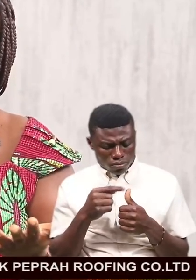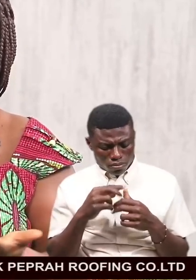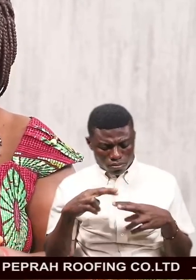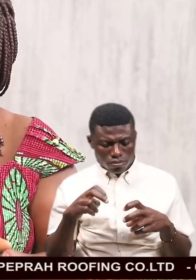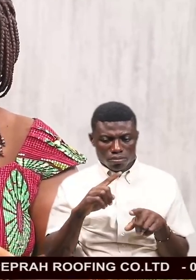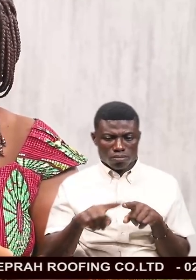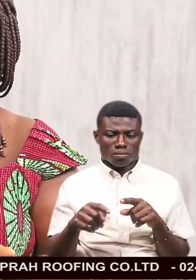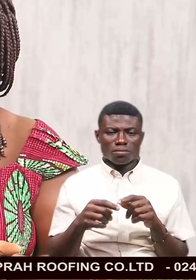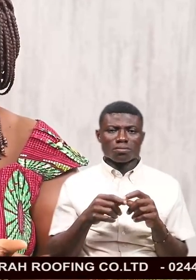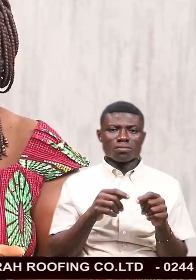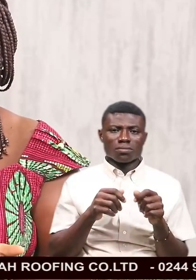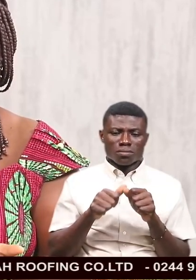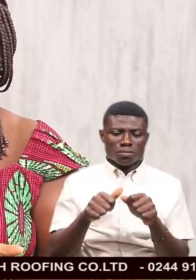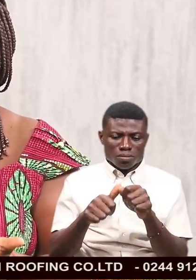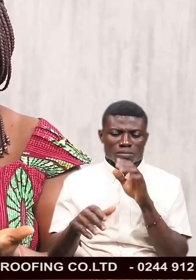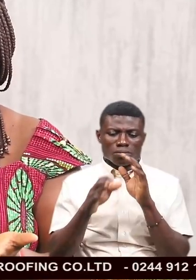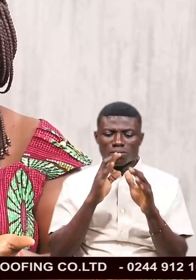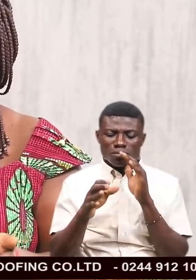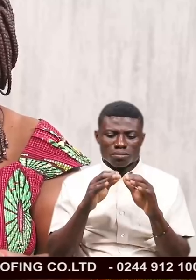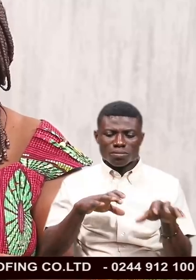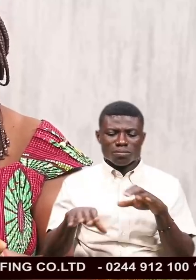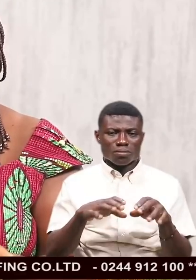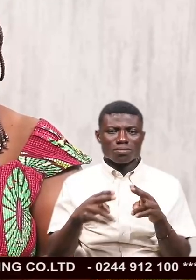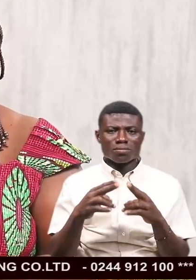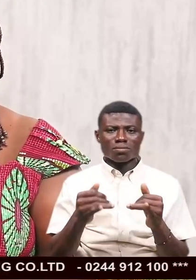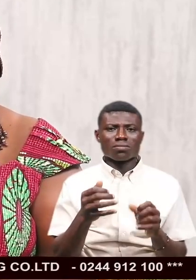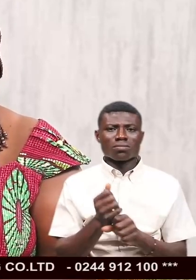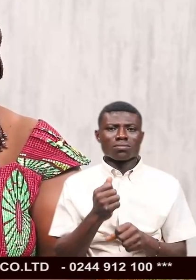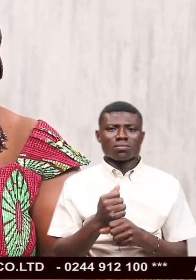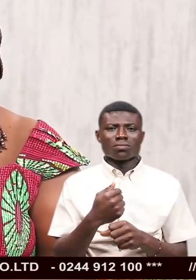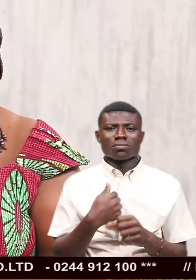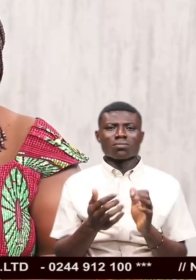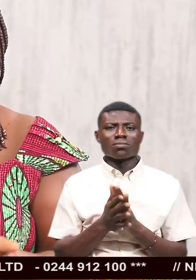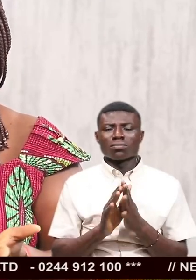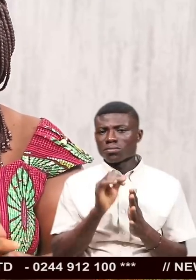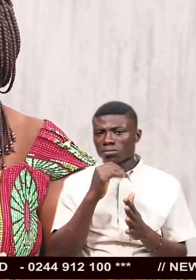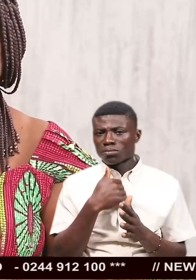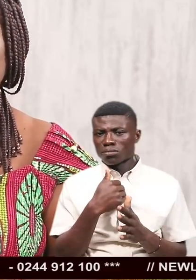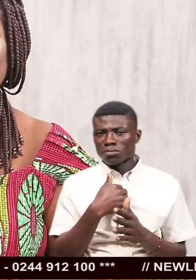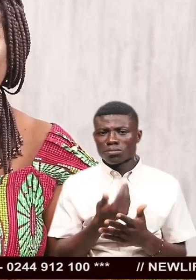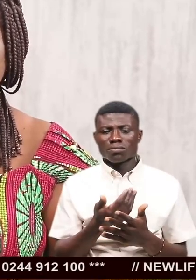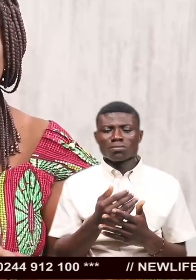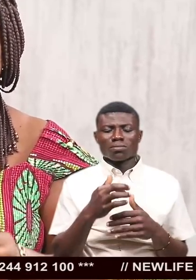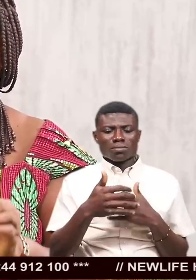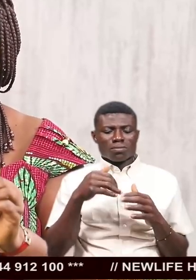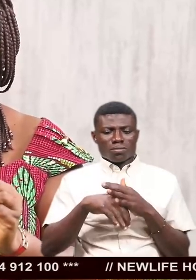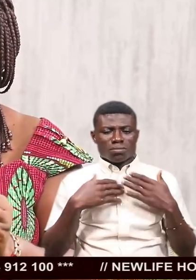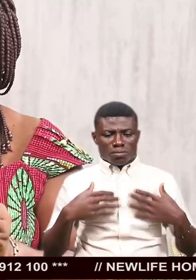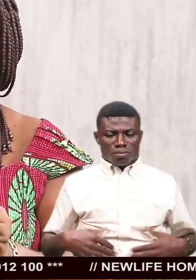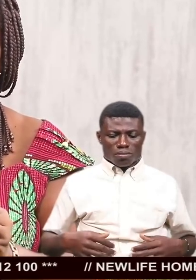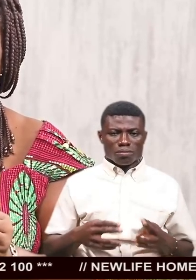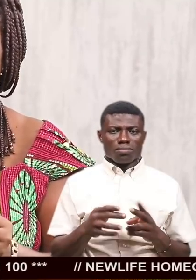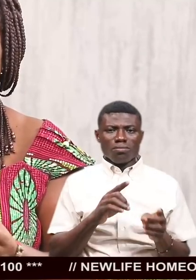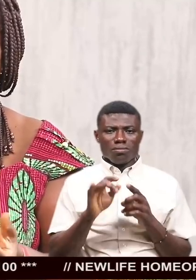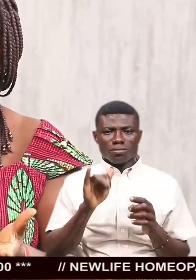afi obeye ya se condition mami ye anemic inti no